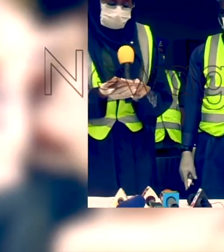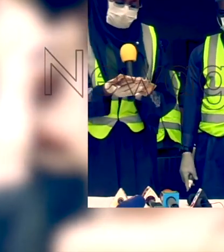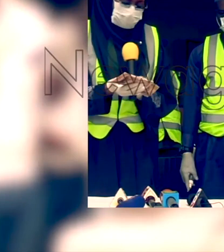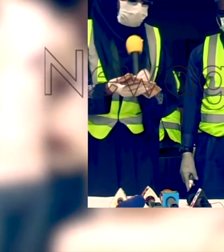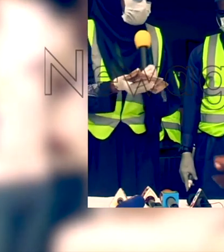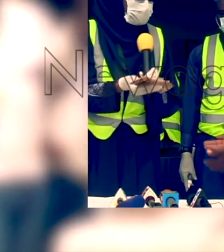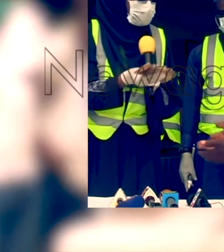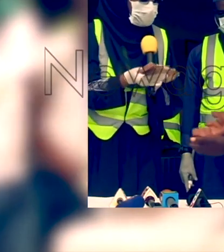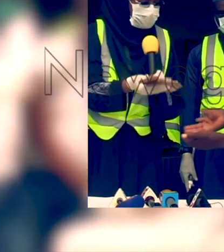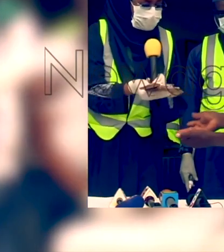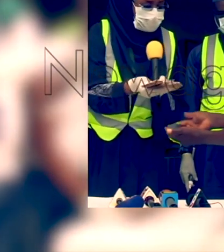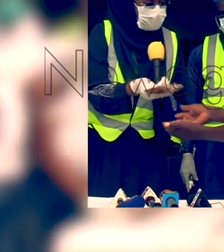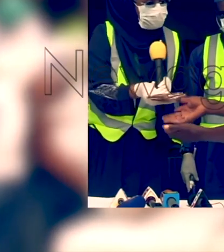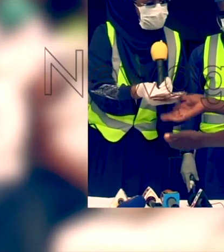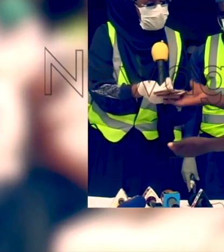FCT.